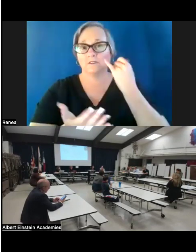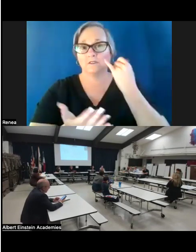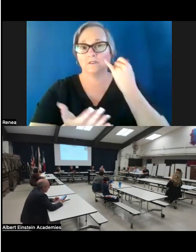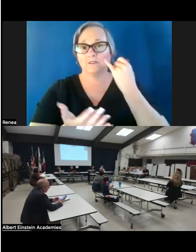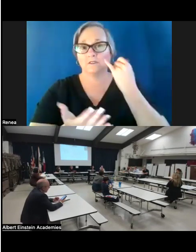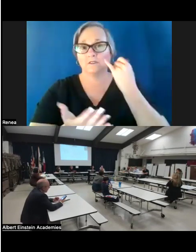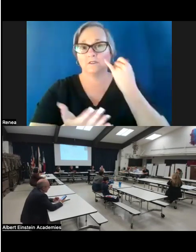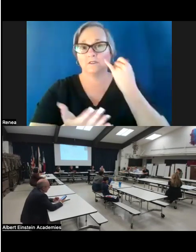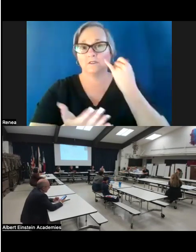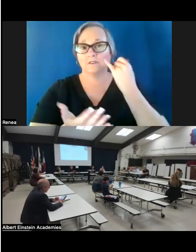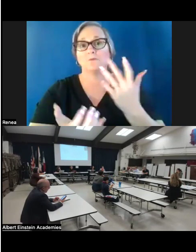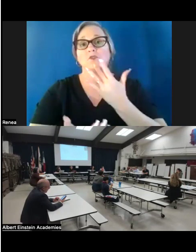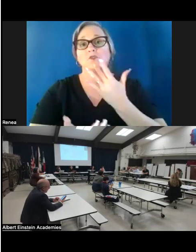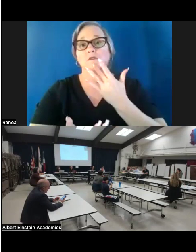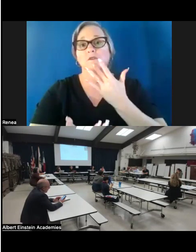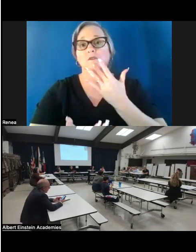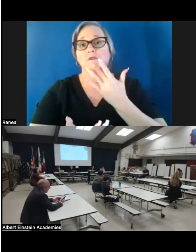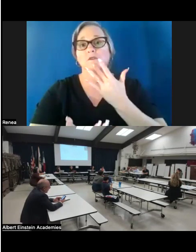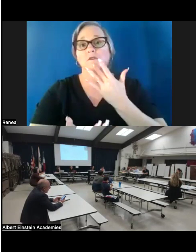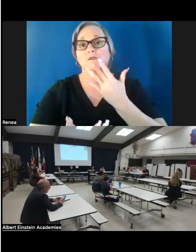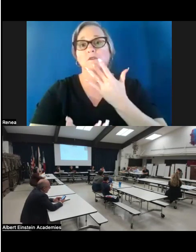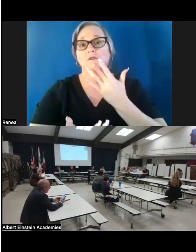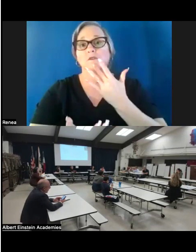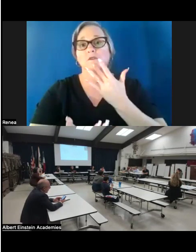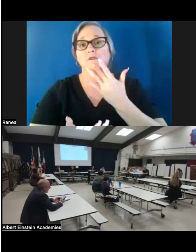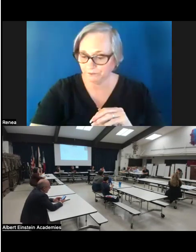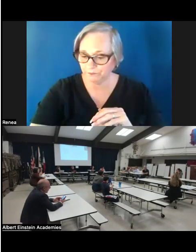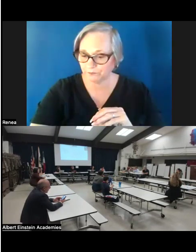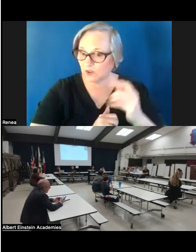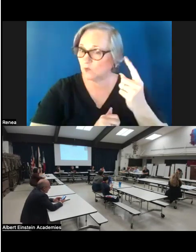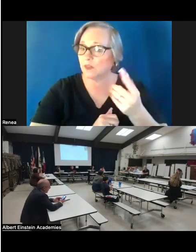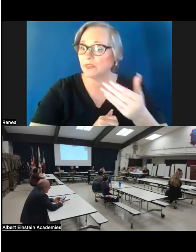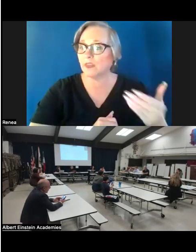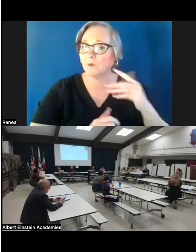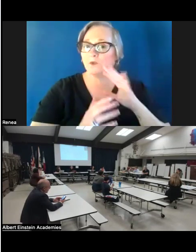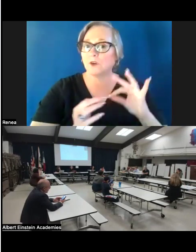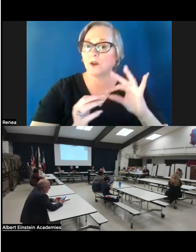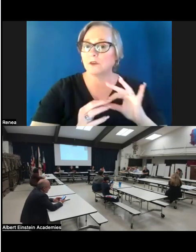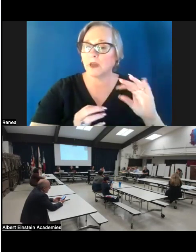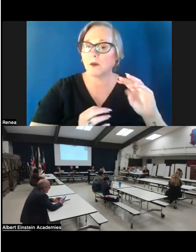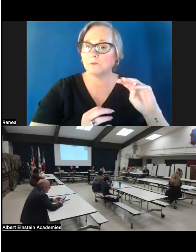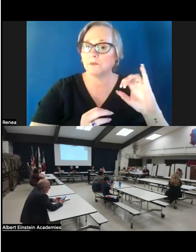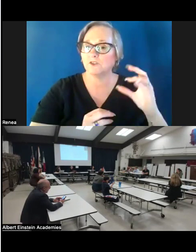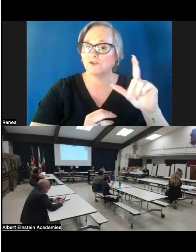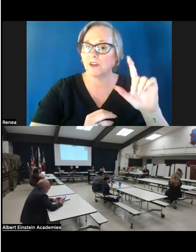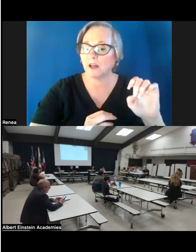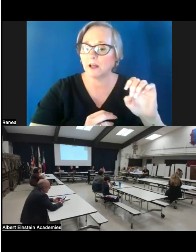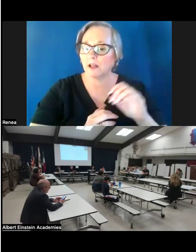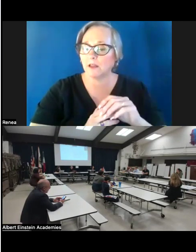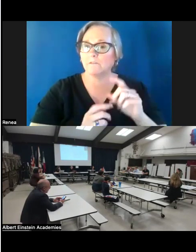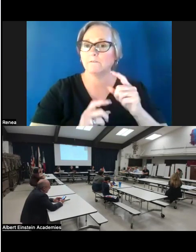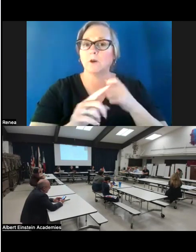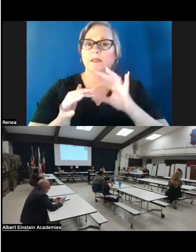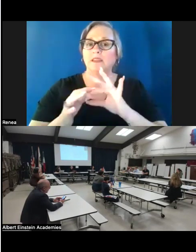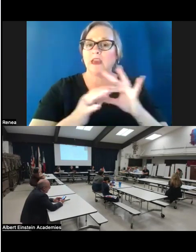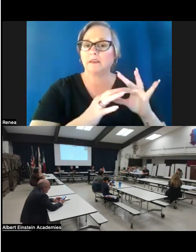then just a couple other things we've been talking about. I'm not sure, Michelle, or from a liaison standpoint. So